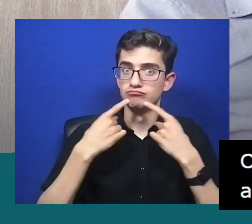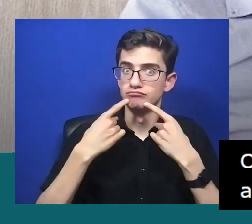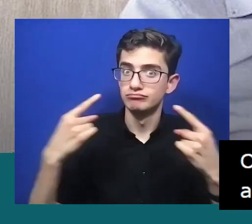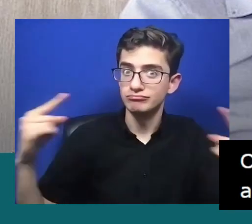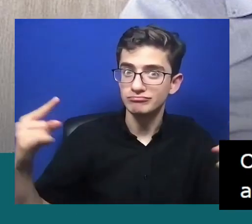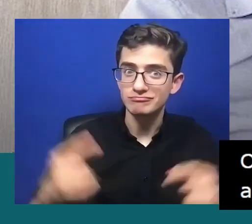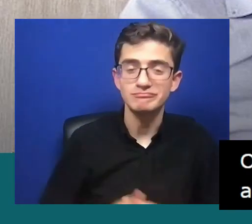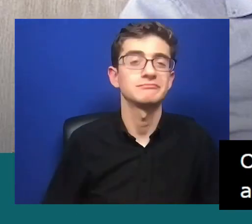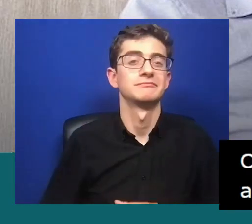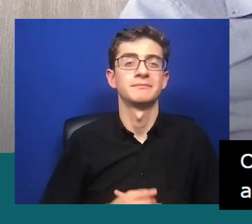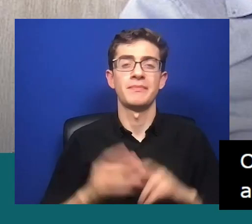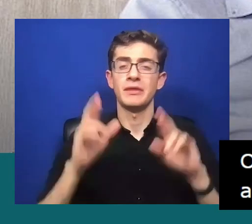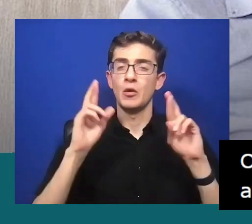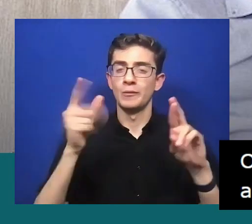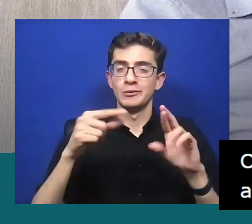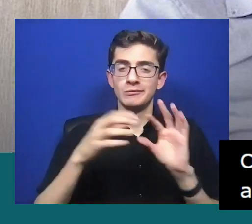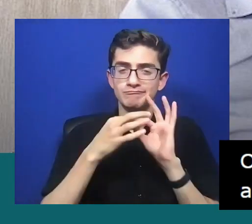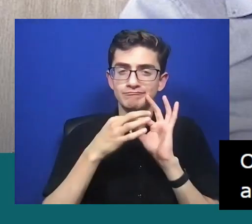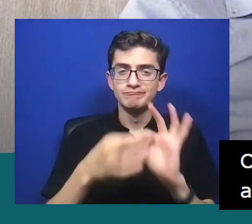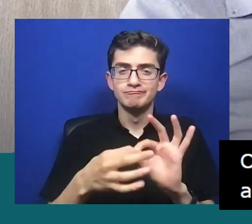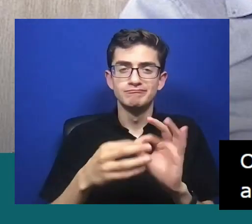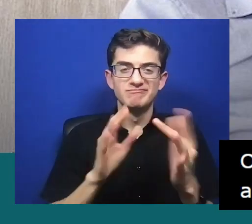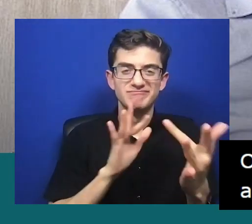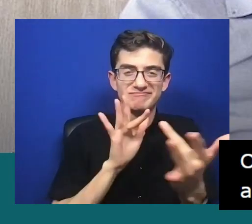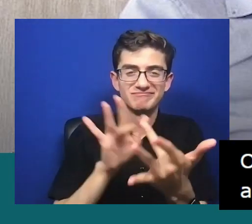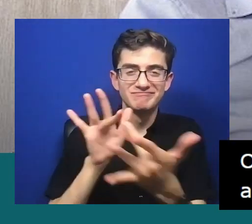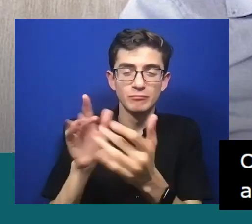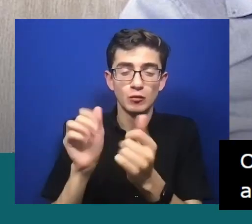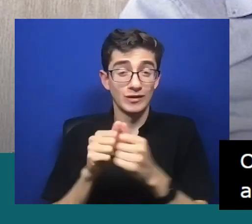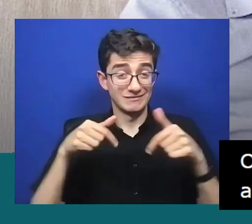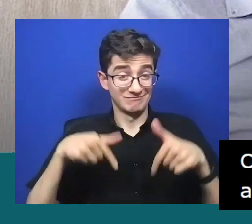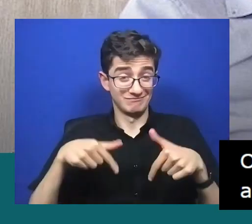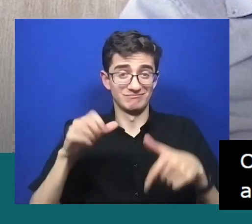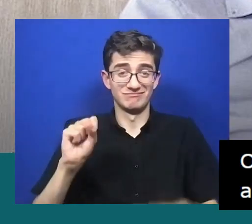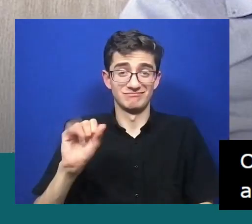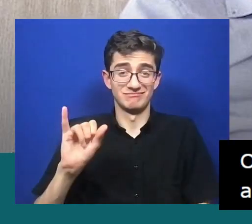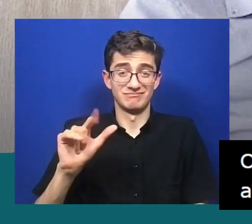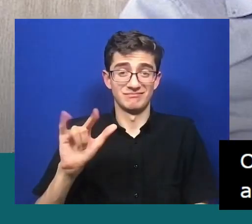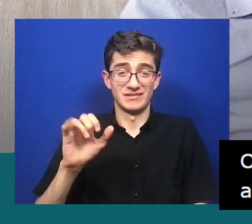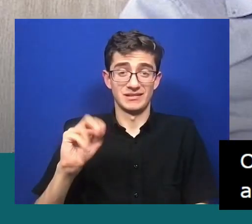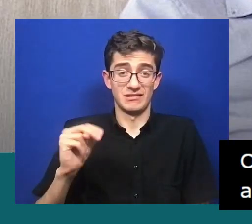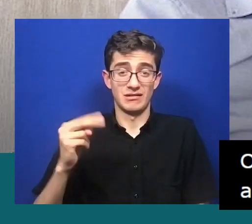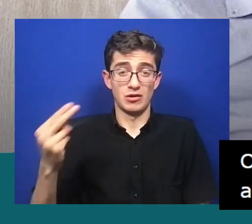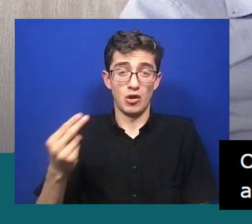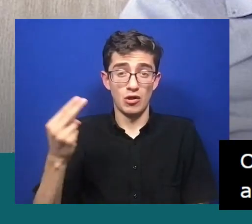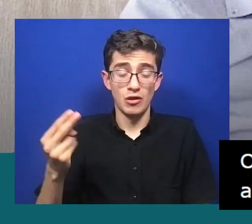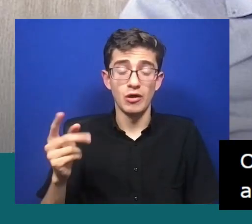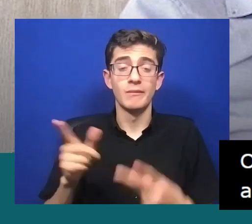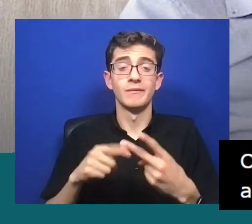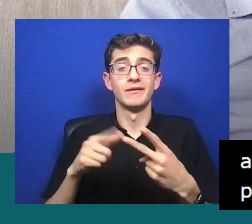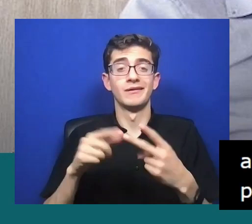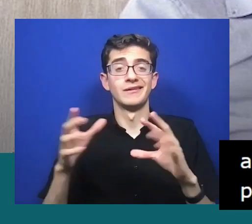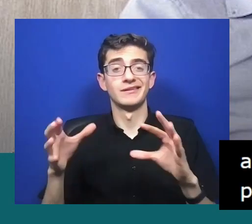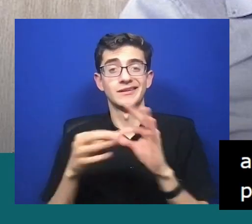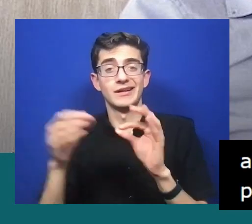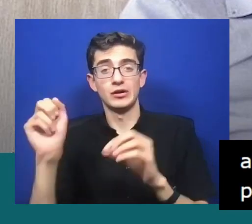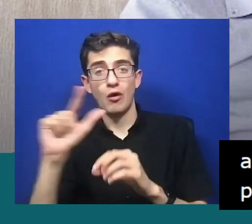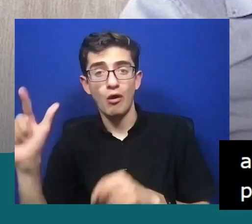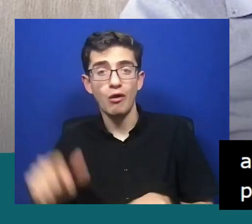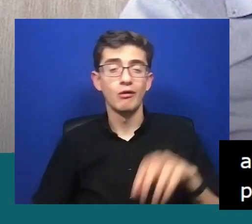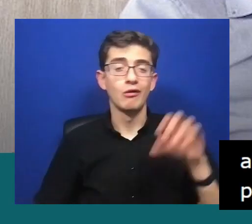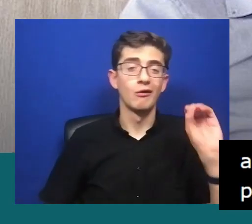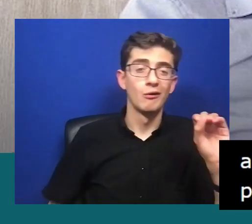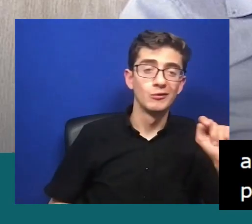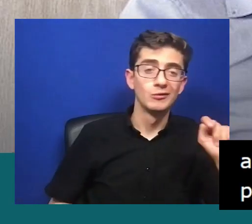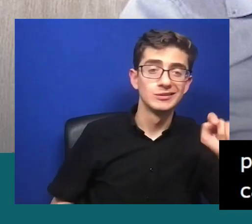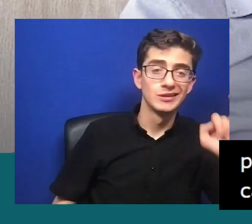this is a wonderful event, and I'm pretty straight connected. So, Harlem, we'll ConnectALL with the OTI and everybody